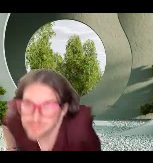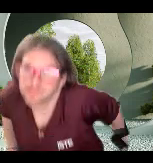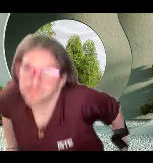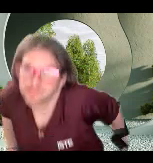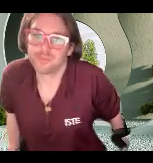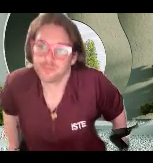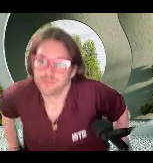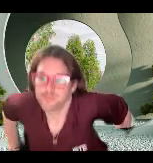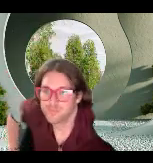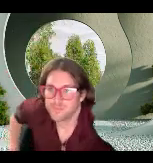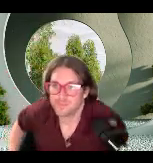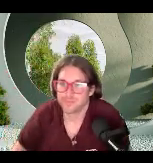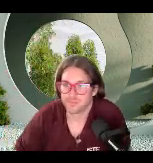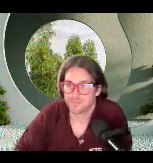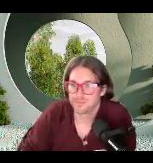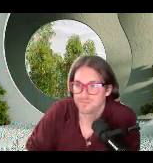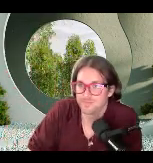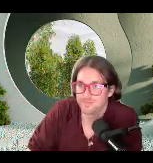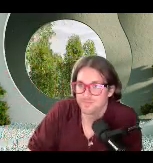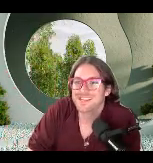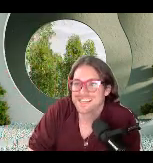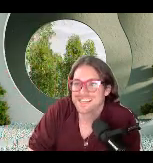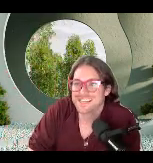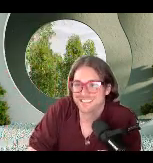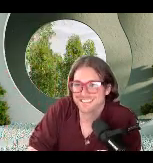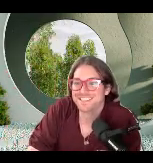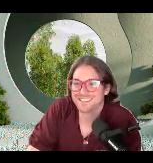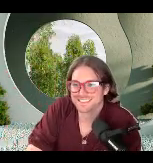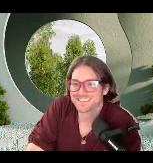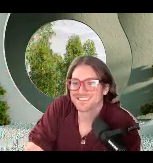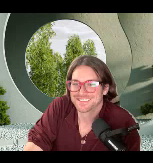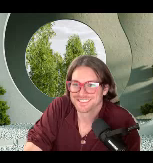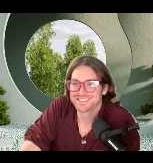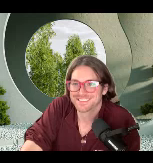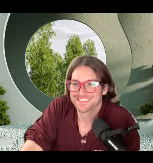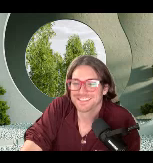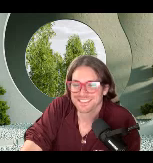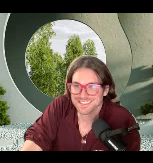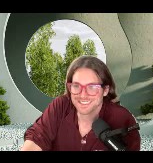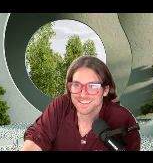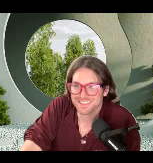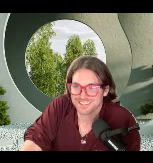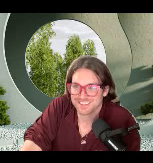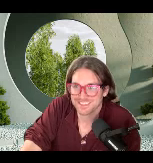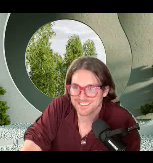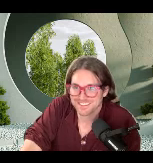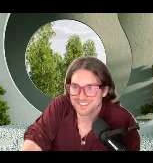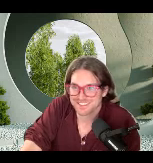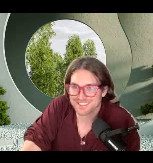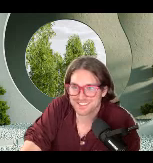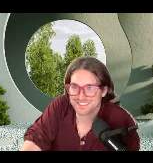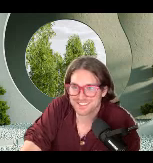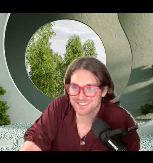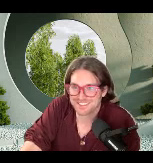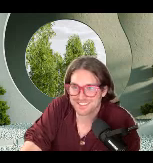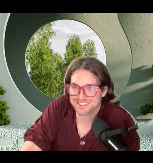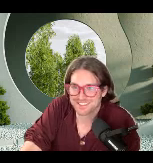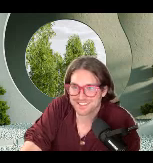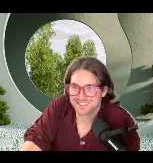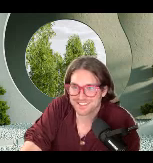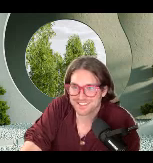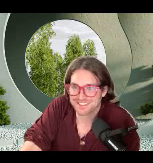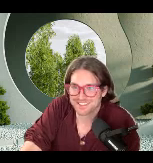to avoid saying image of, and I was guilty of that. That is how I used to alt text. So I have been there, and if you're doing it, it's okay. You know now,